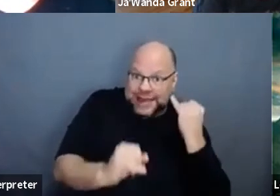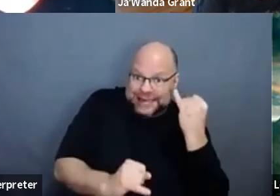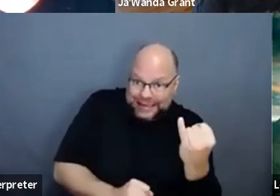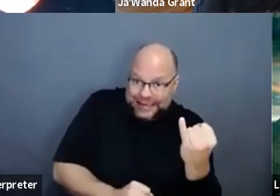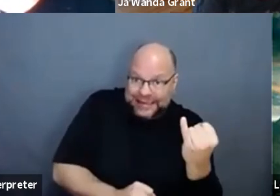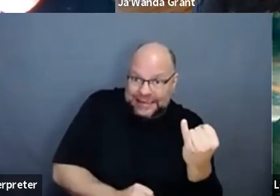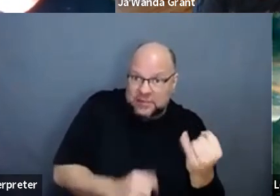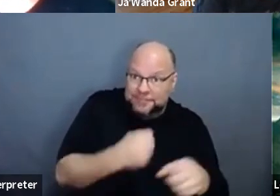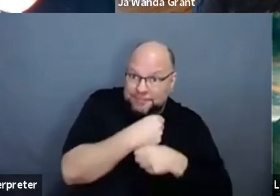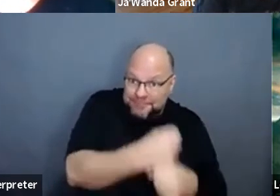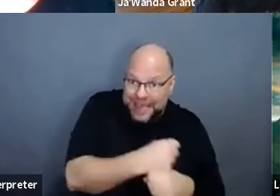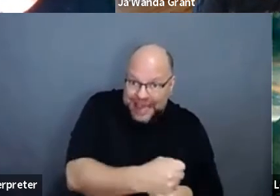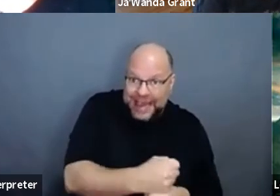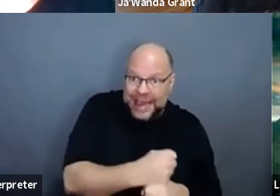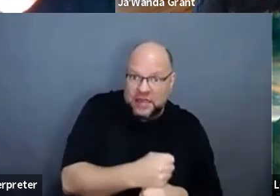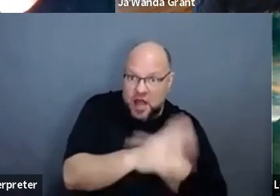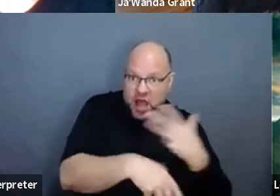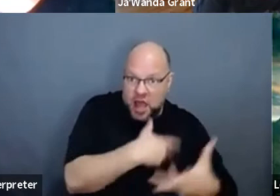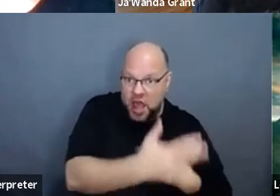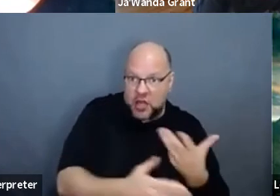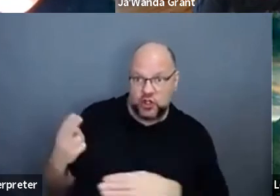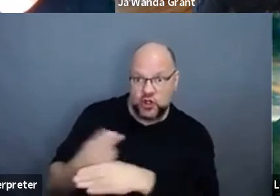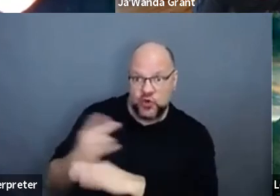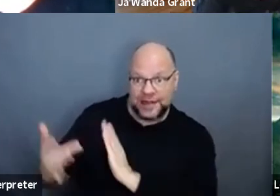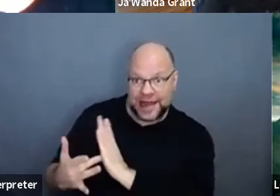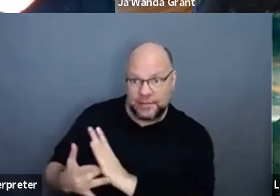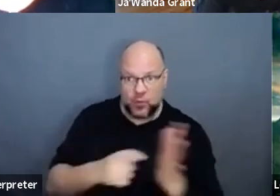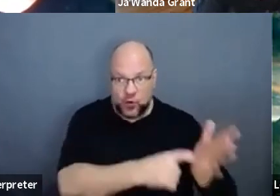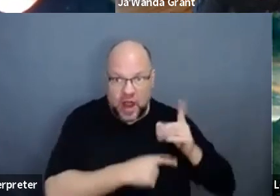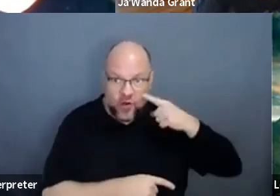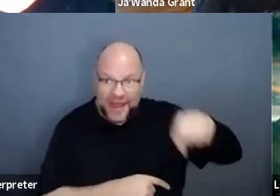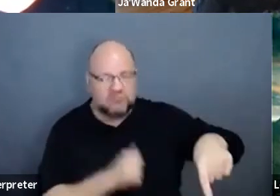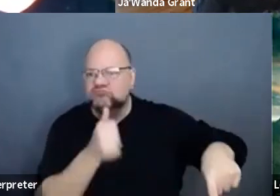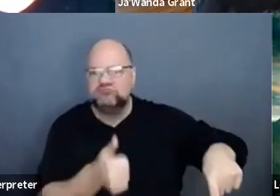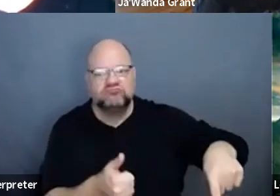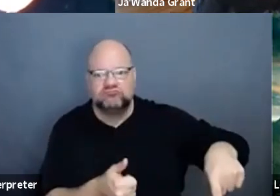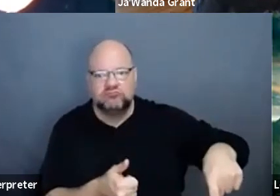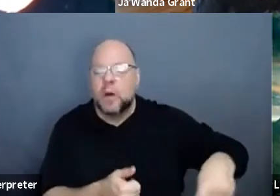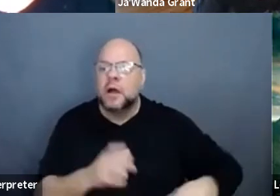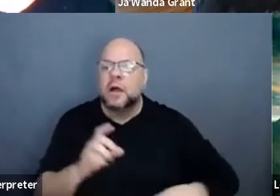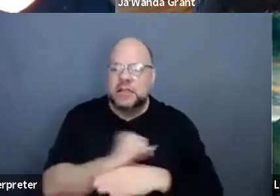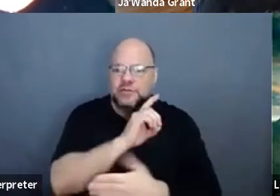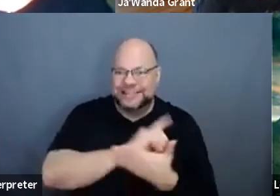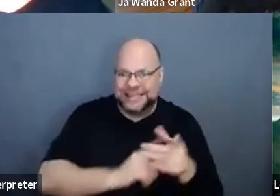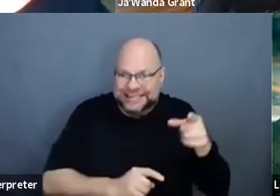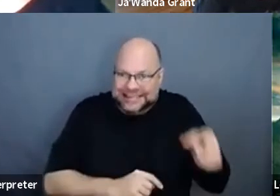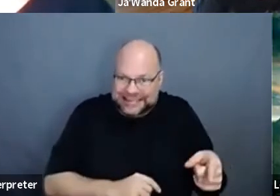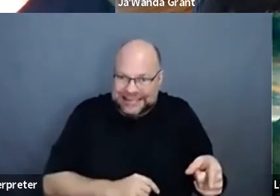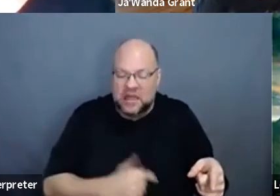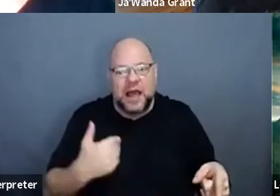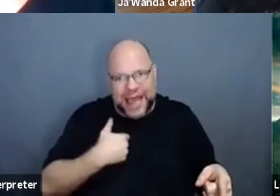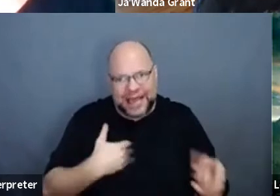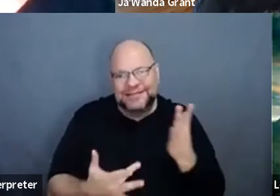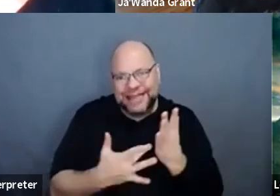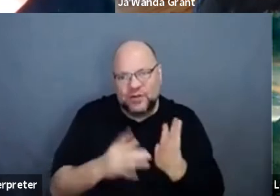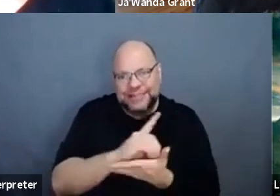and to manufacture the products that we use, but that is not the requirement. So I would say that industrial design has some